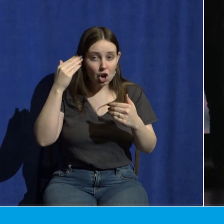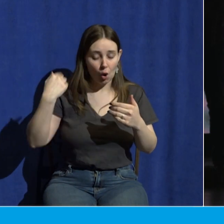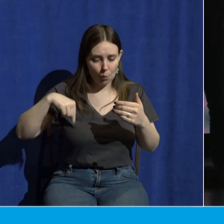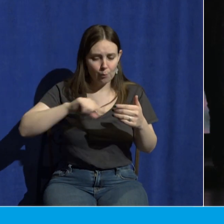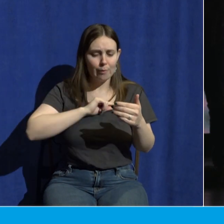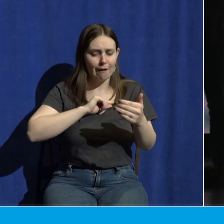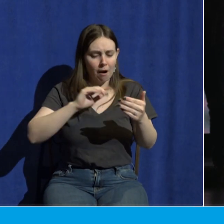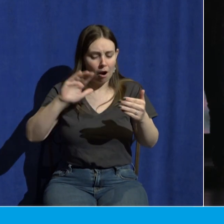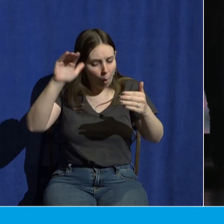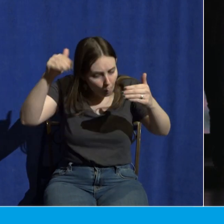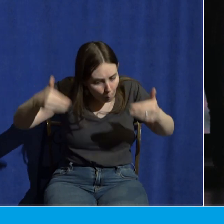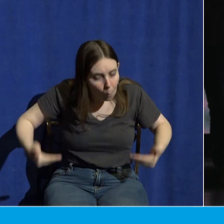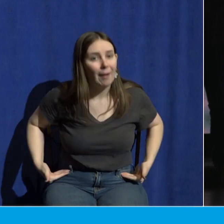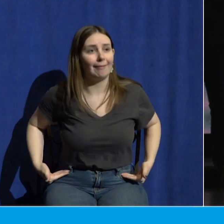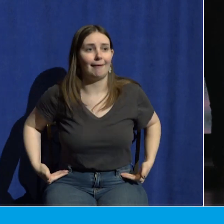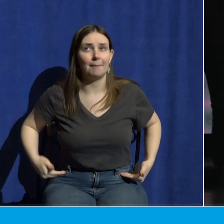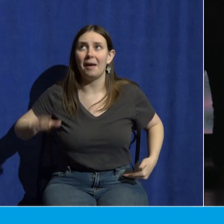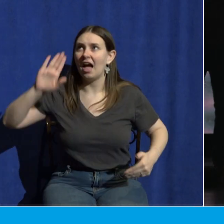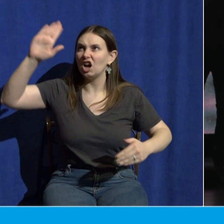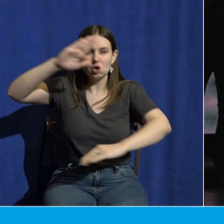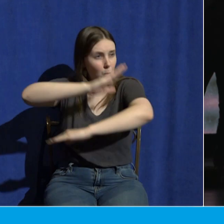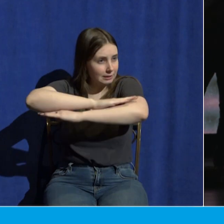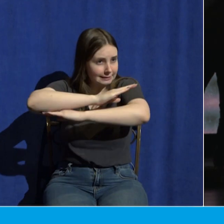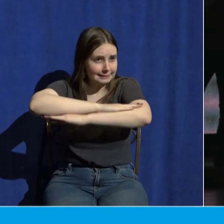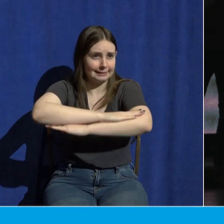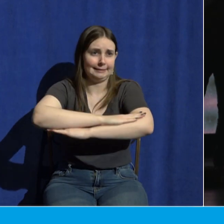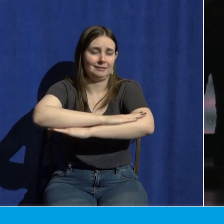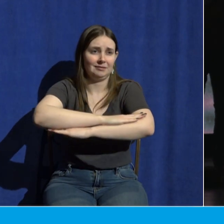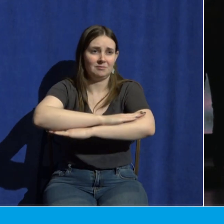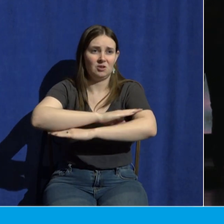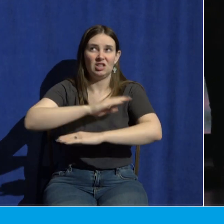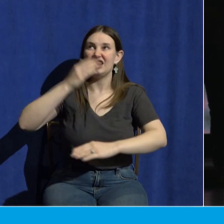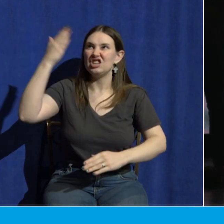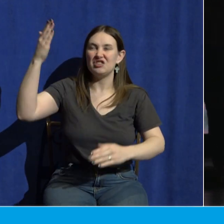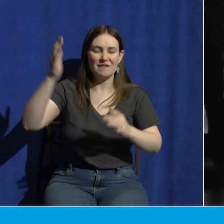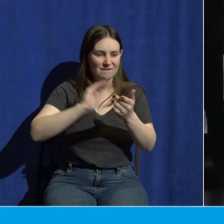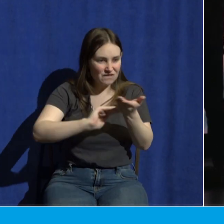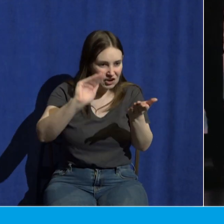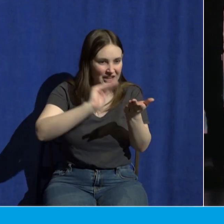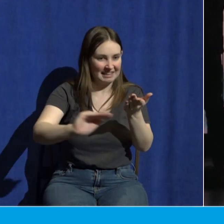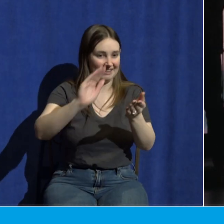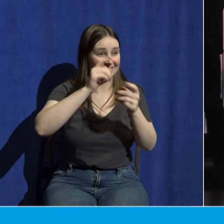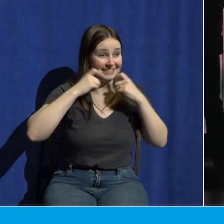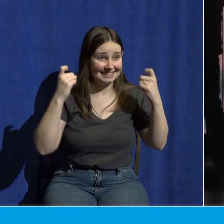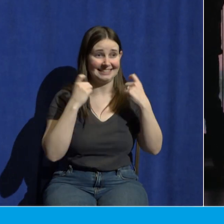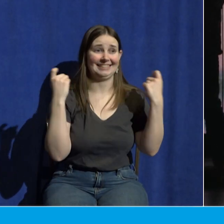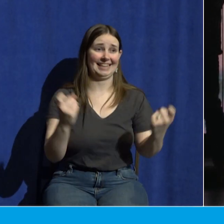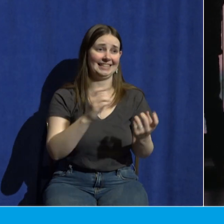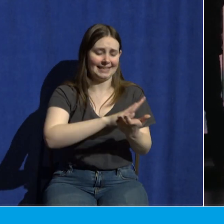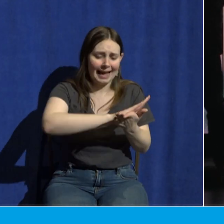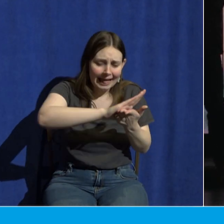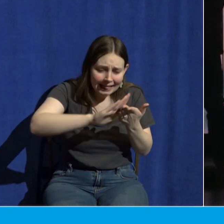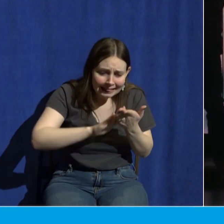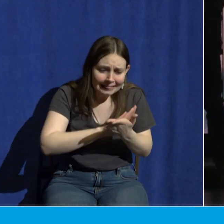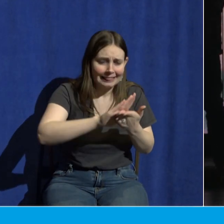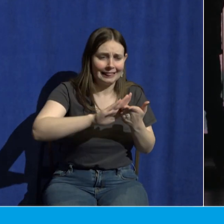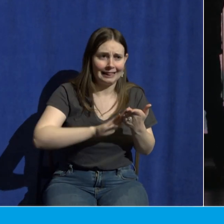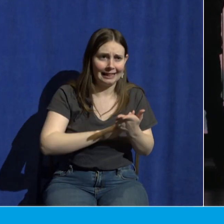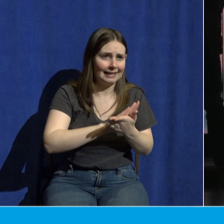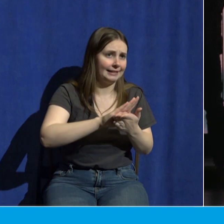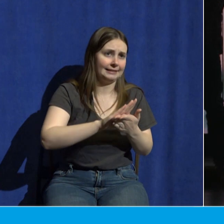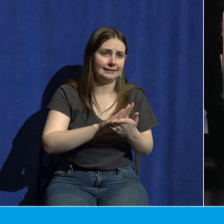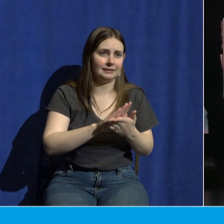the righteousness of Jesus, who forgives all our sins and cleanses us from all unrighteousness. Oh, Jesus,